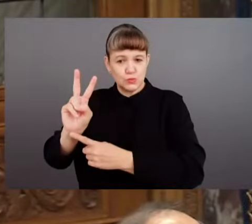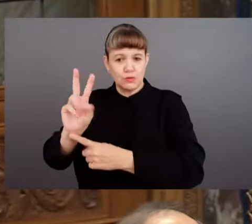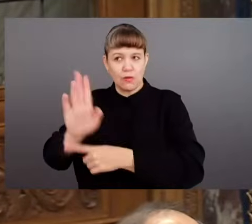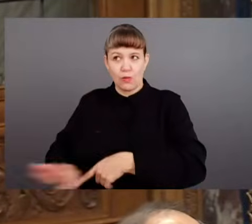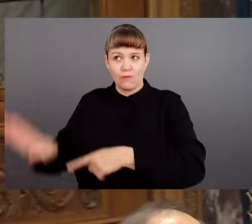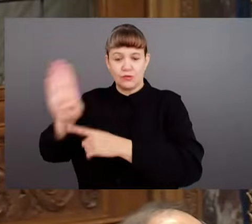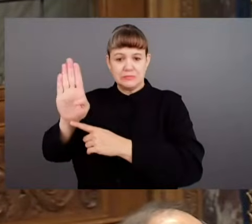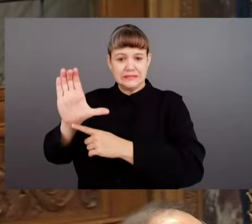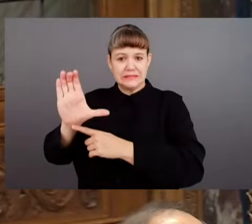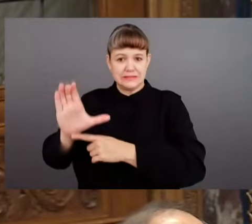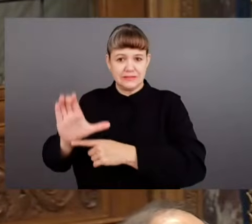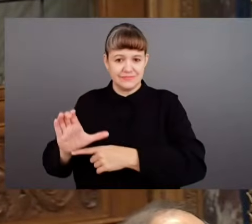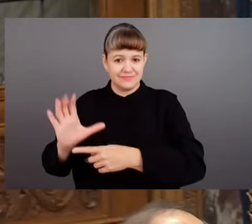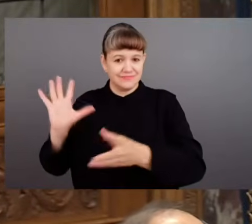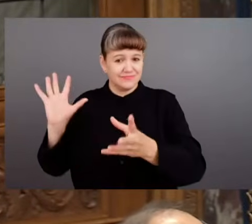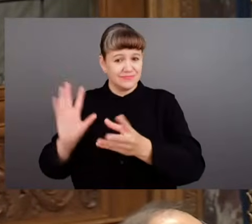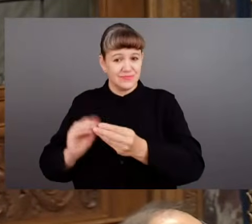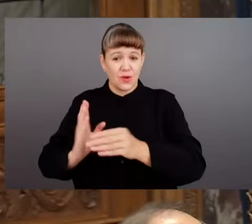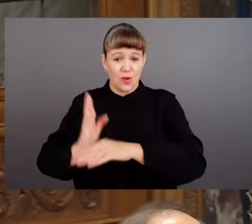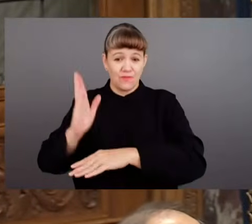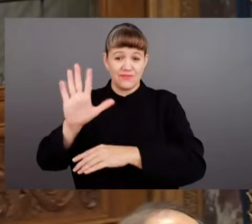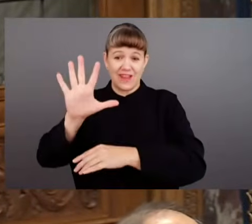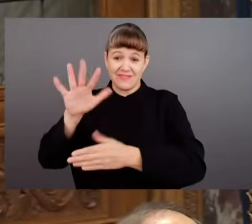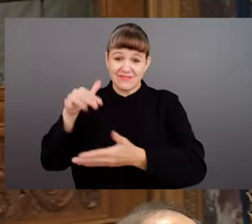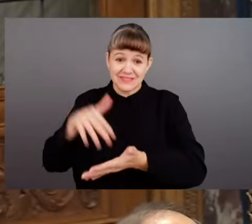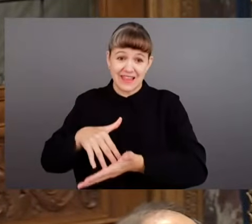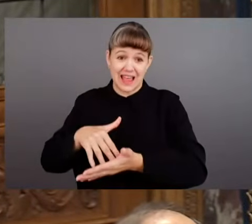auxiliaries donated or devoted more than